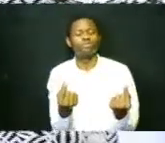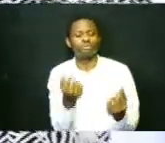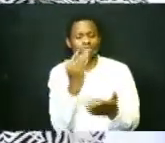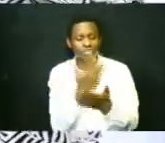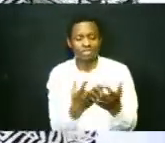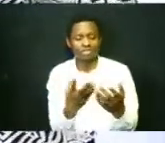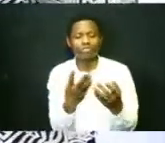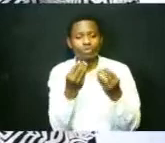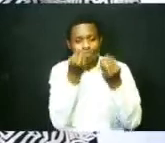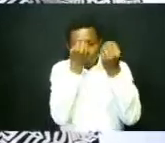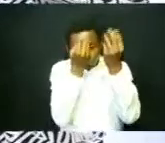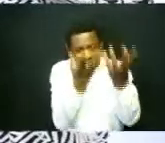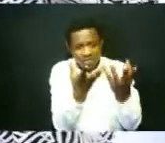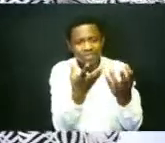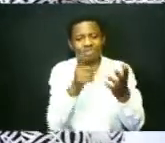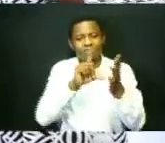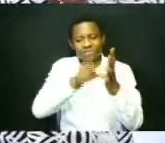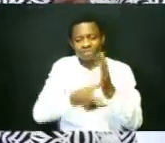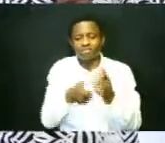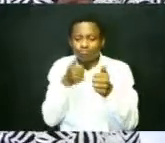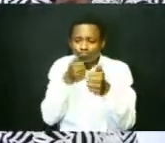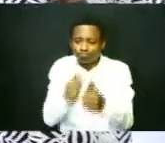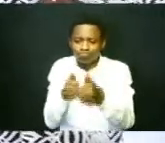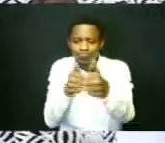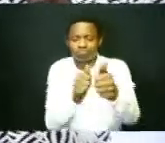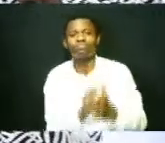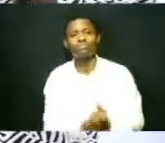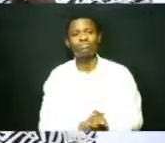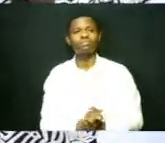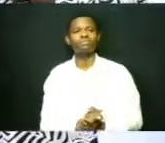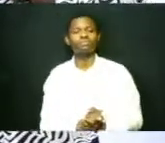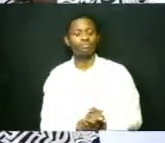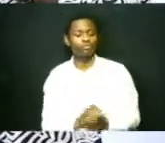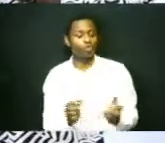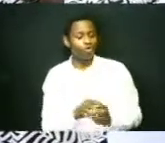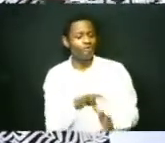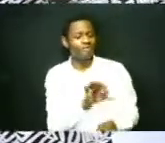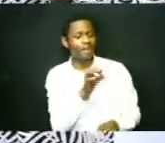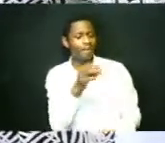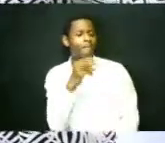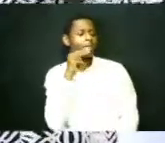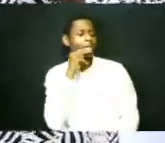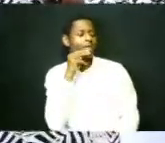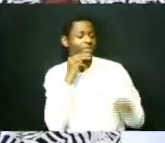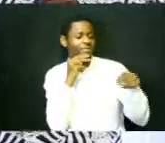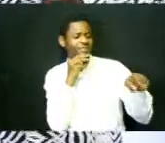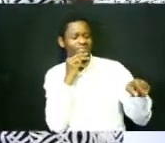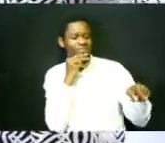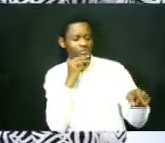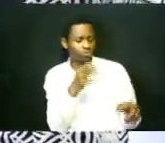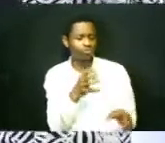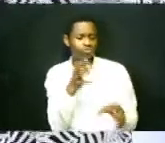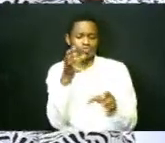we find this Virgin Mary who receives this angel Gabriel.